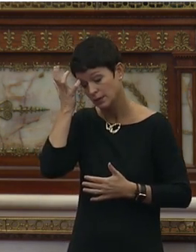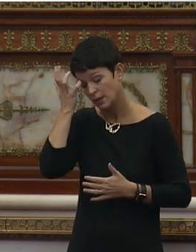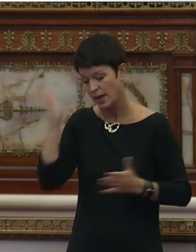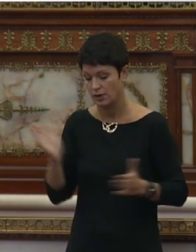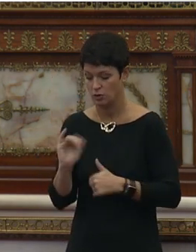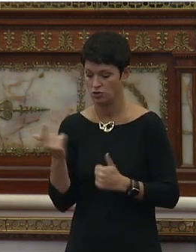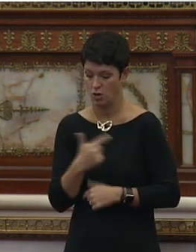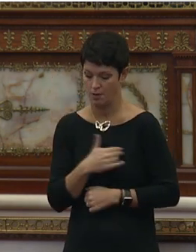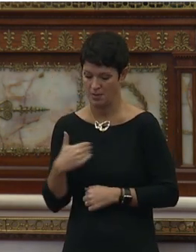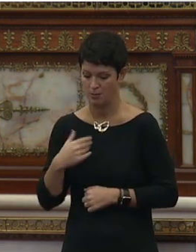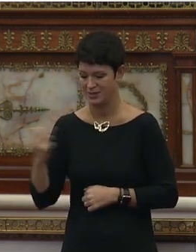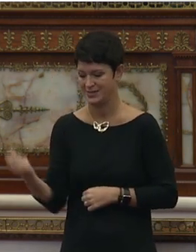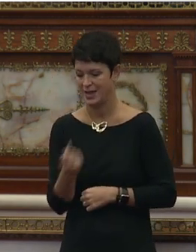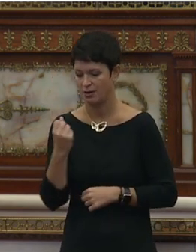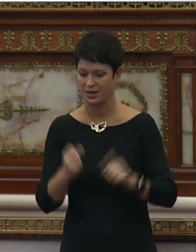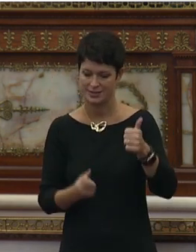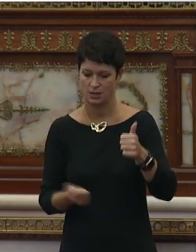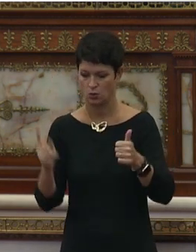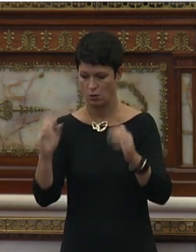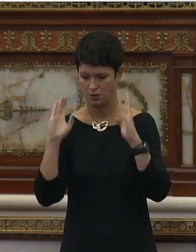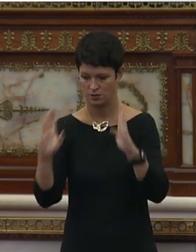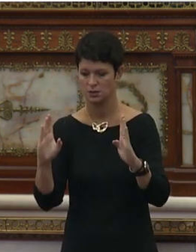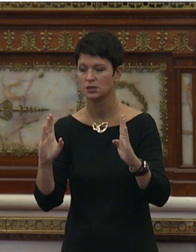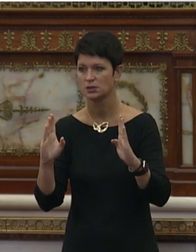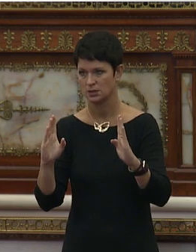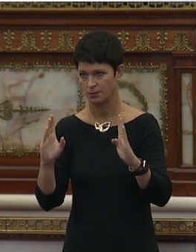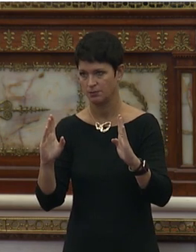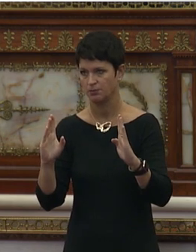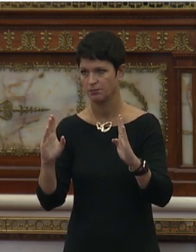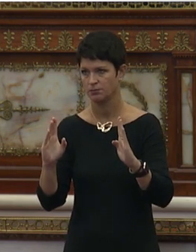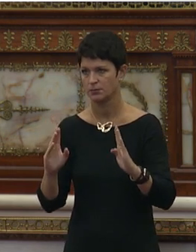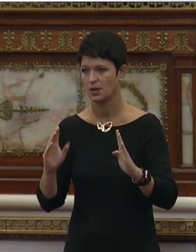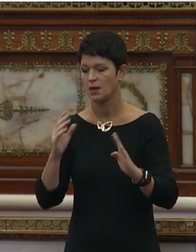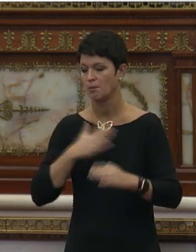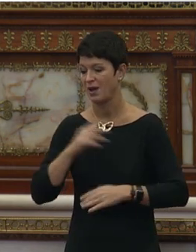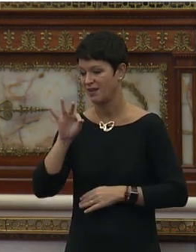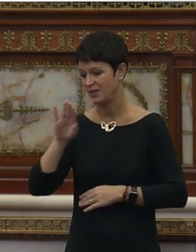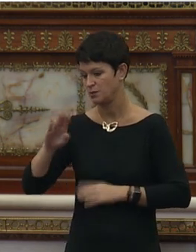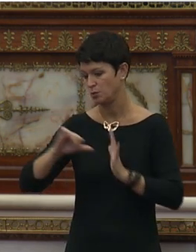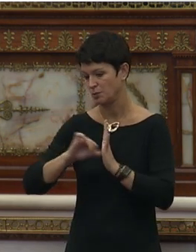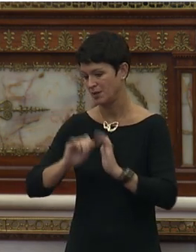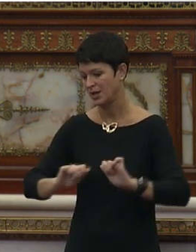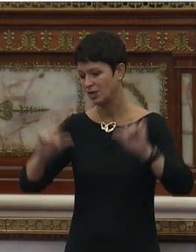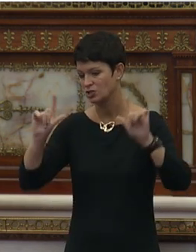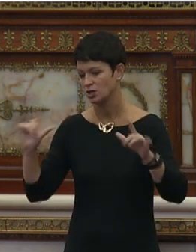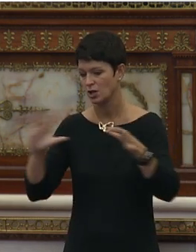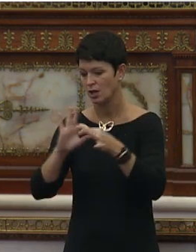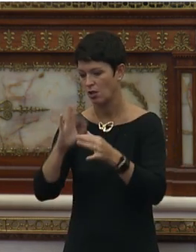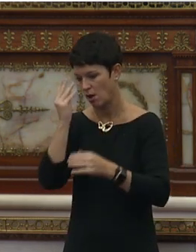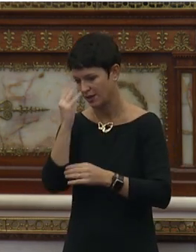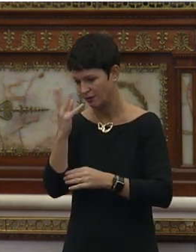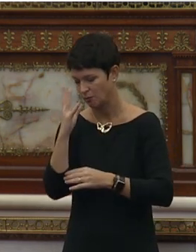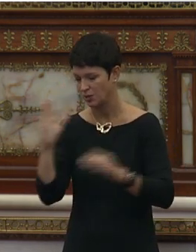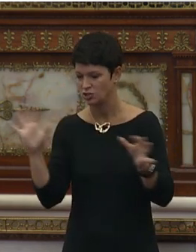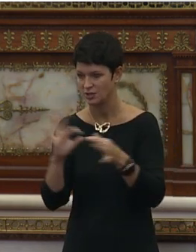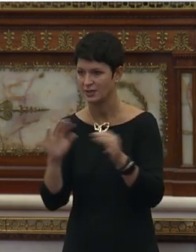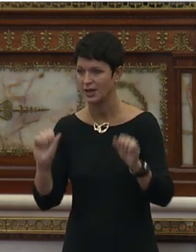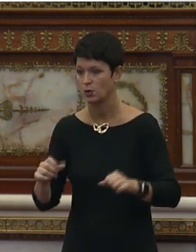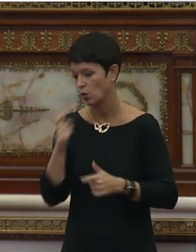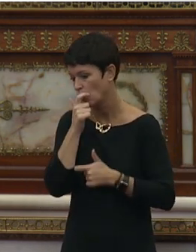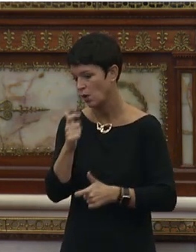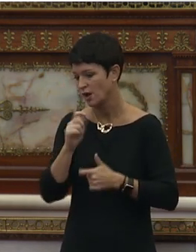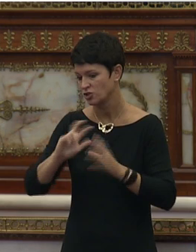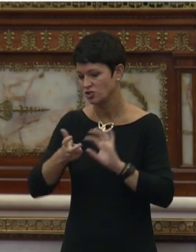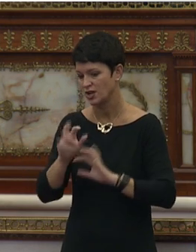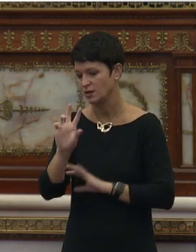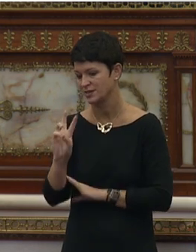members Saturday from 10 to 1 to go to my Facebook, and you can get the login information, or you can watch it on